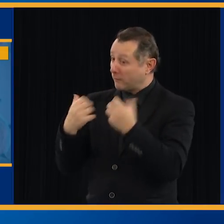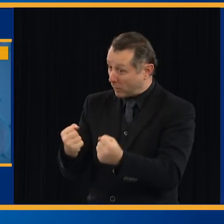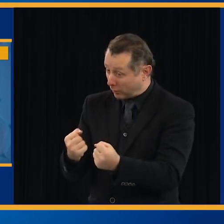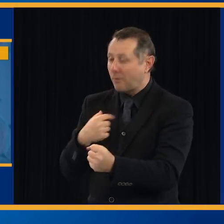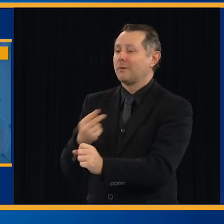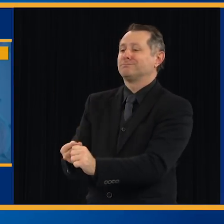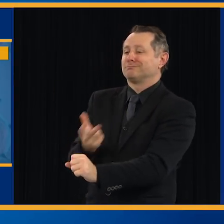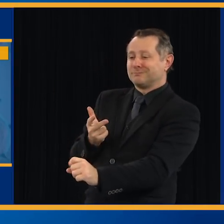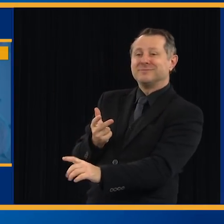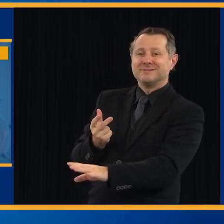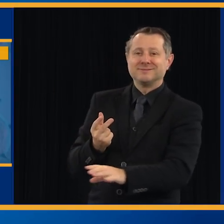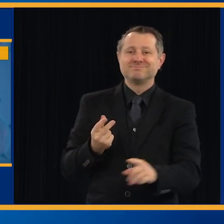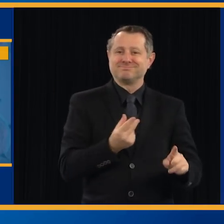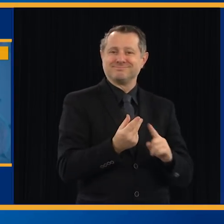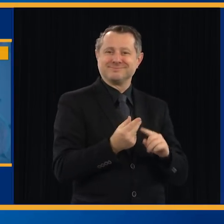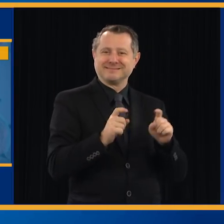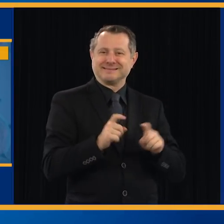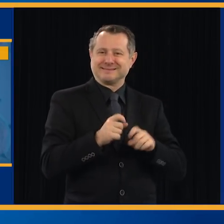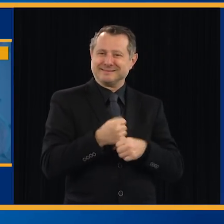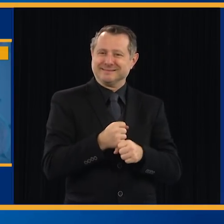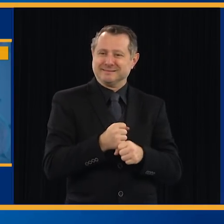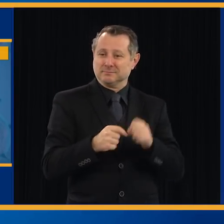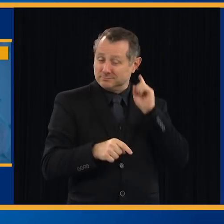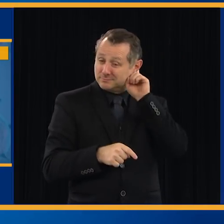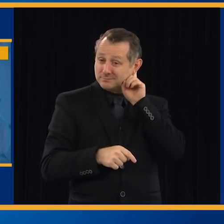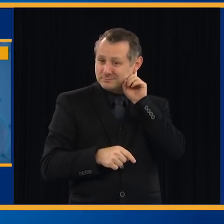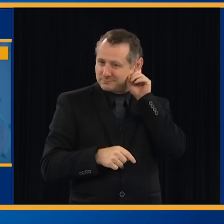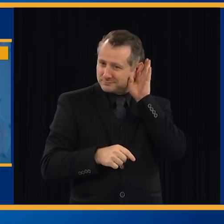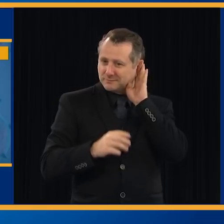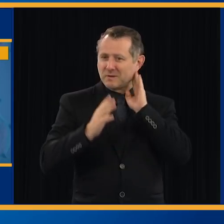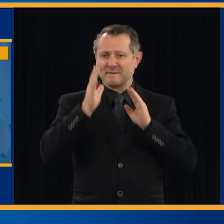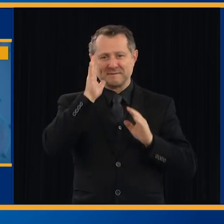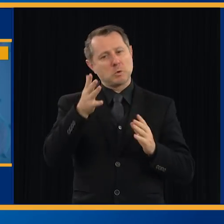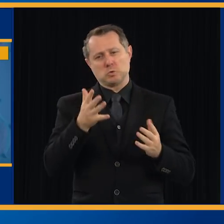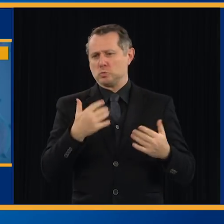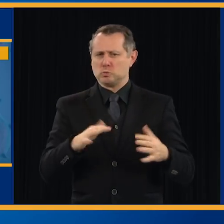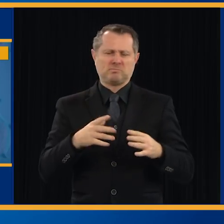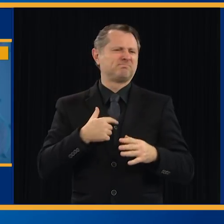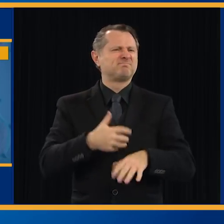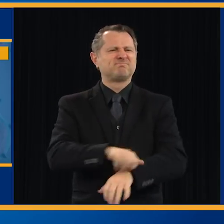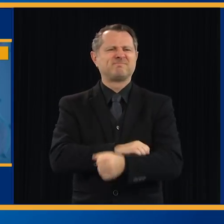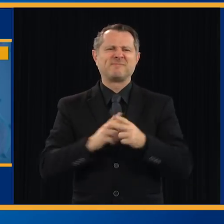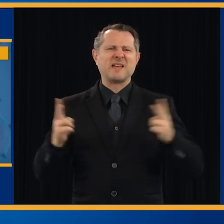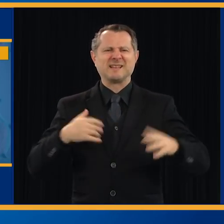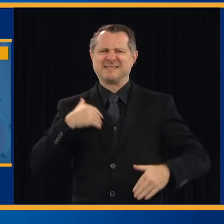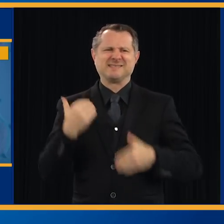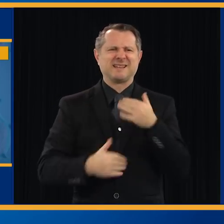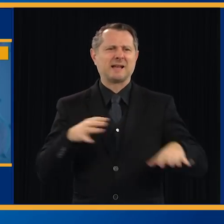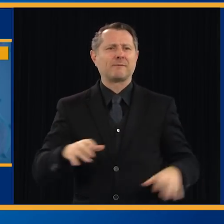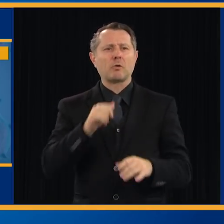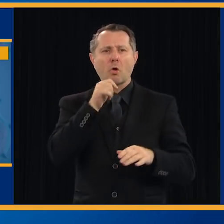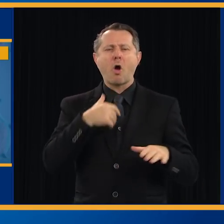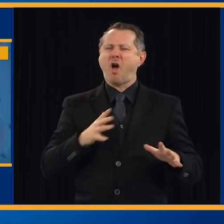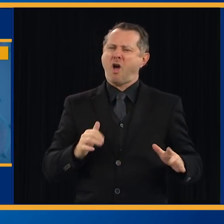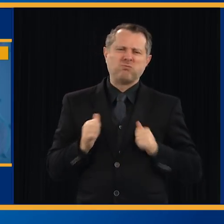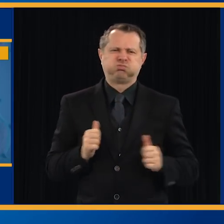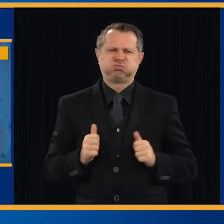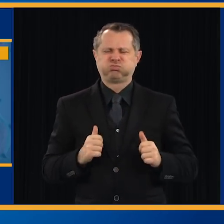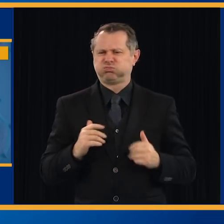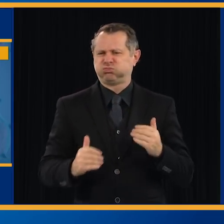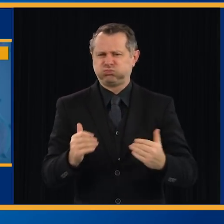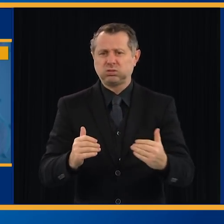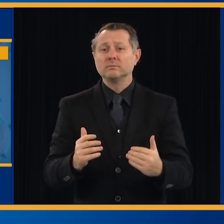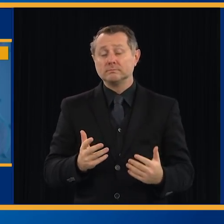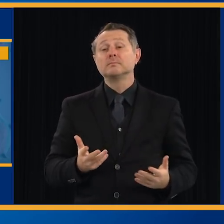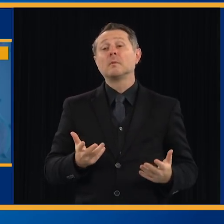coronavirus. And we're going to do that in the most aggressive way in the nation, where we're going to sample